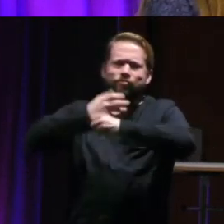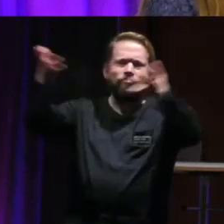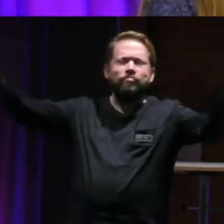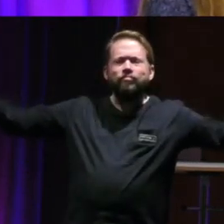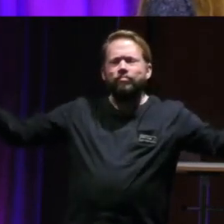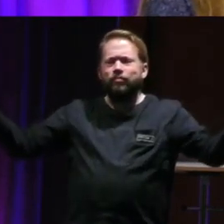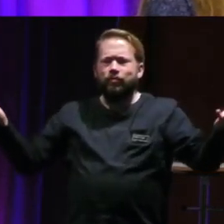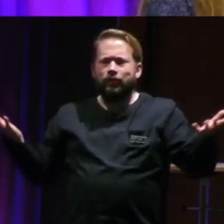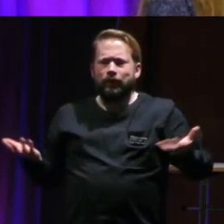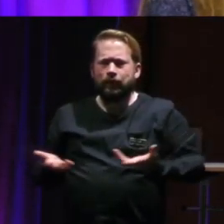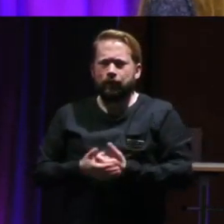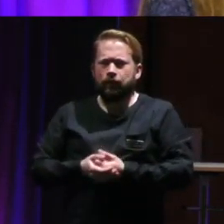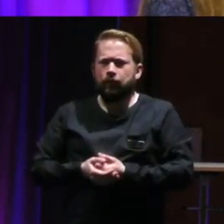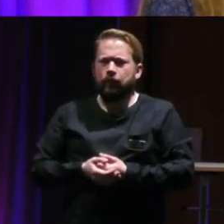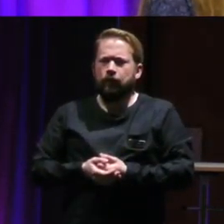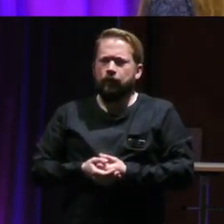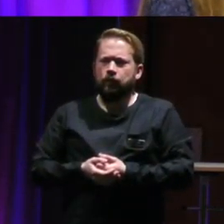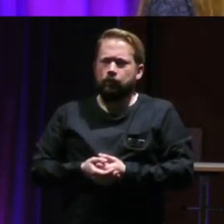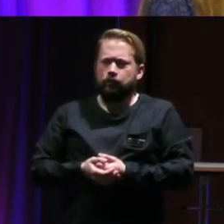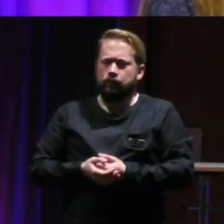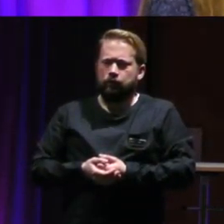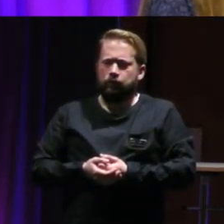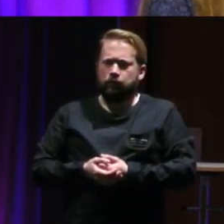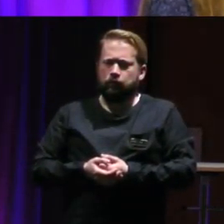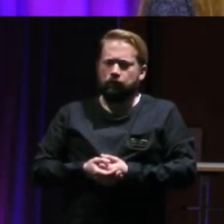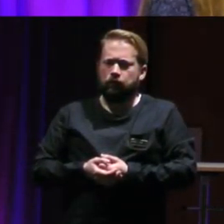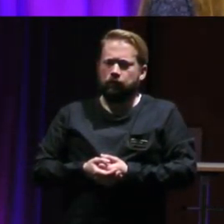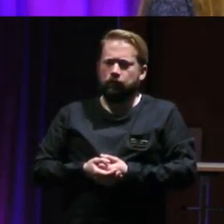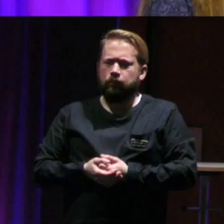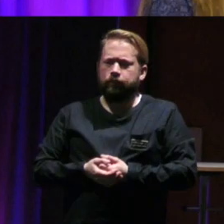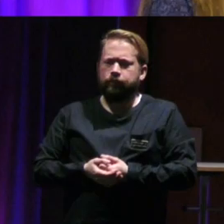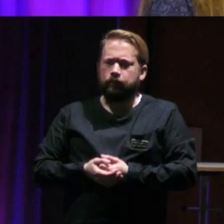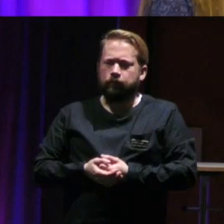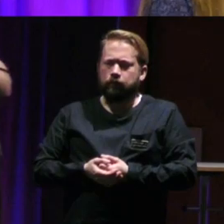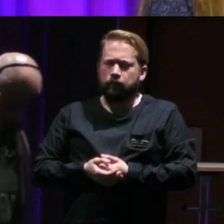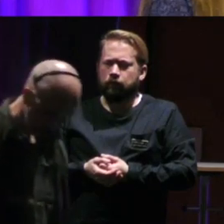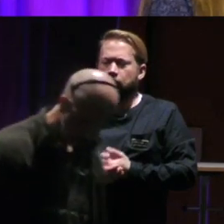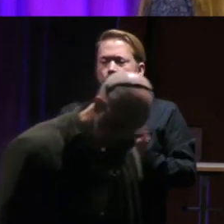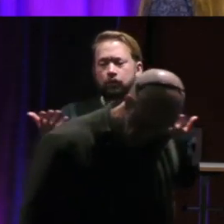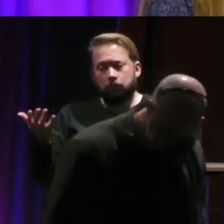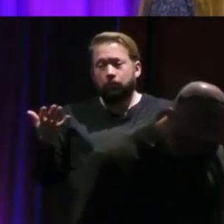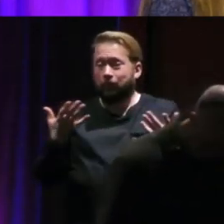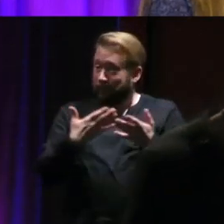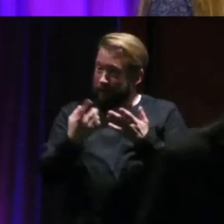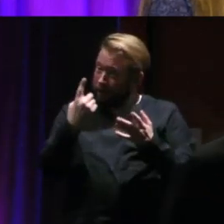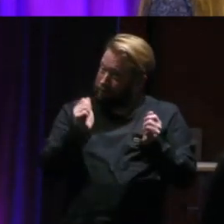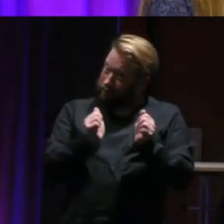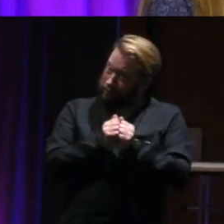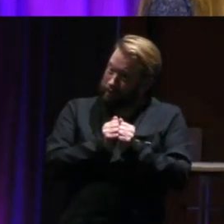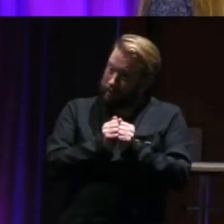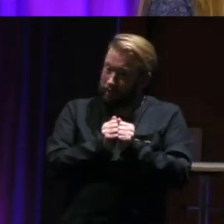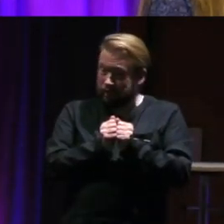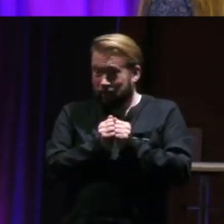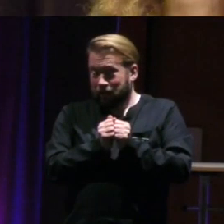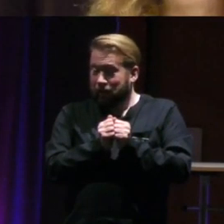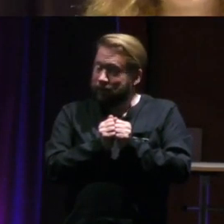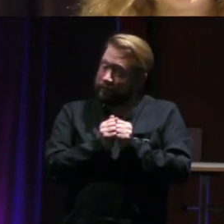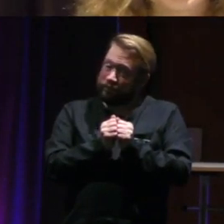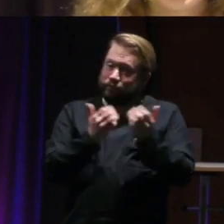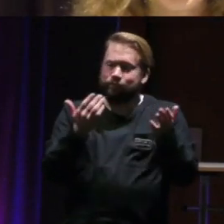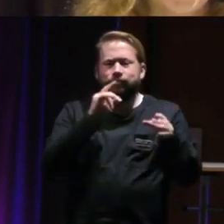but like in 2012, for example. Was it a way of because there is, I cannot say,